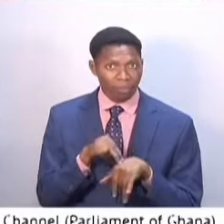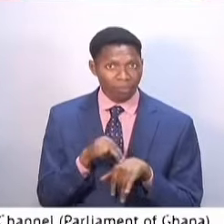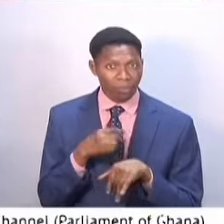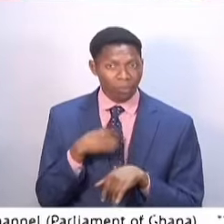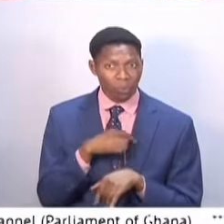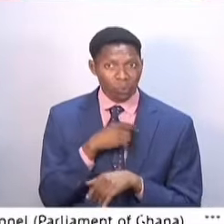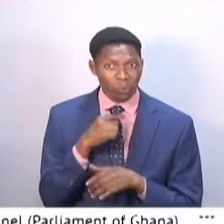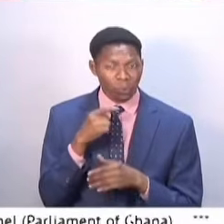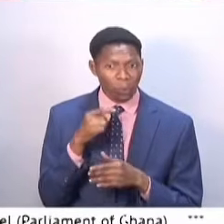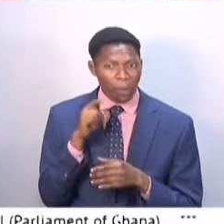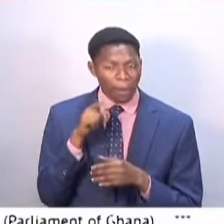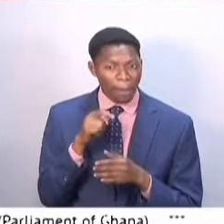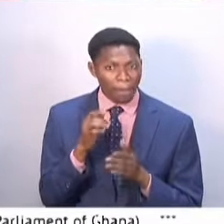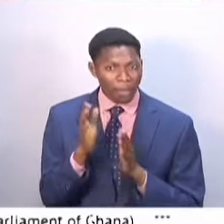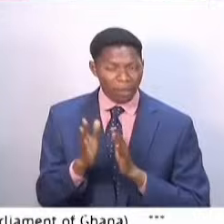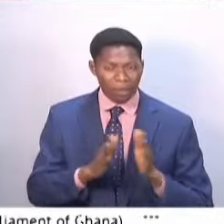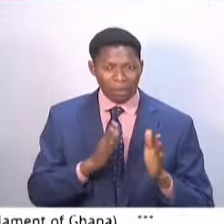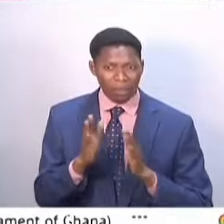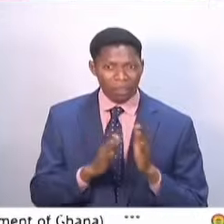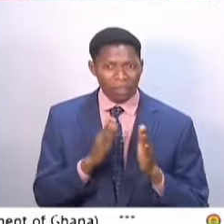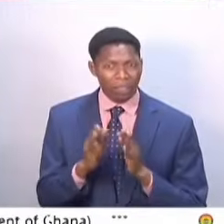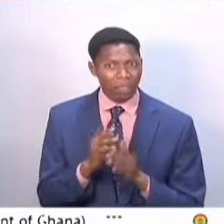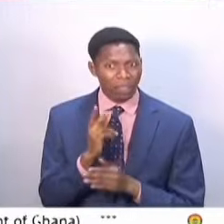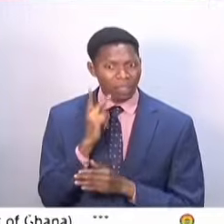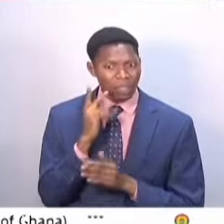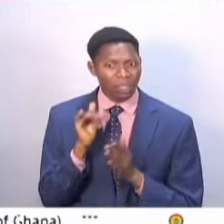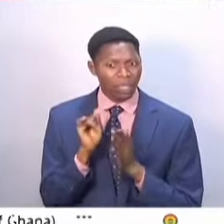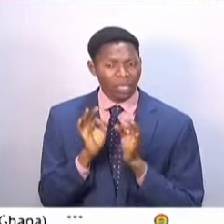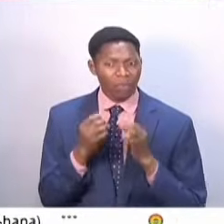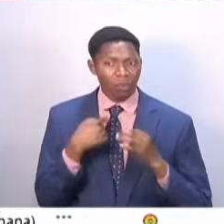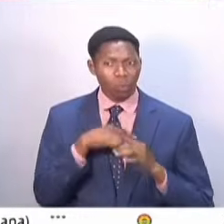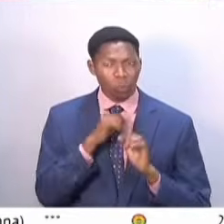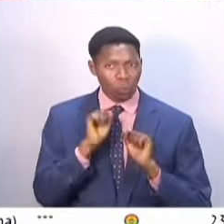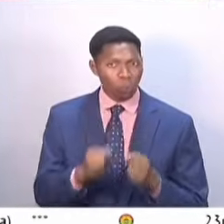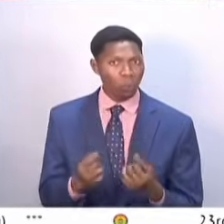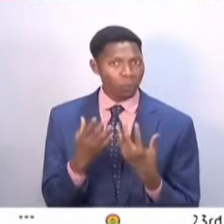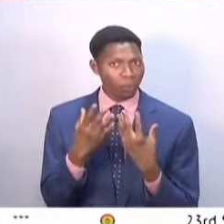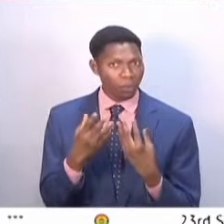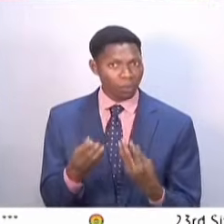we need to take radical steps to see to what extent we can correct it.